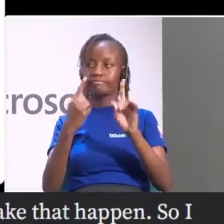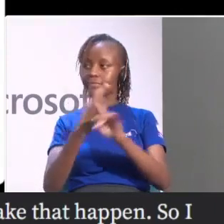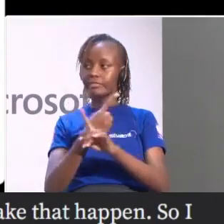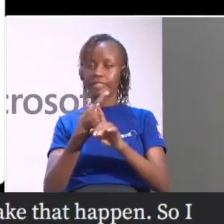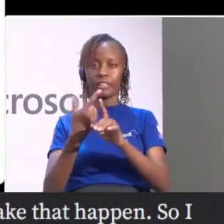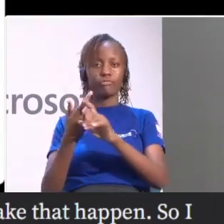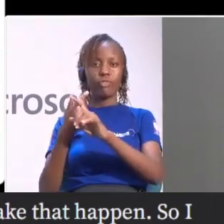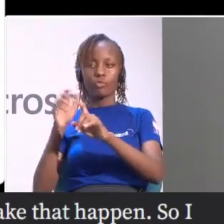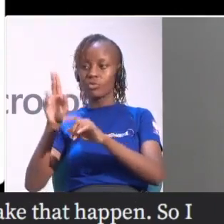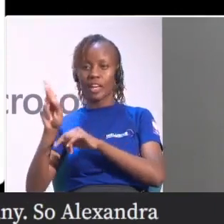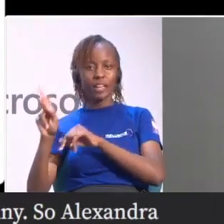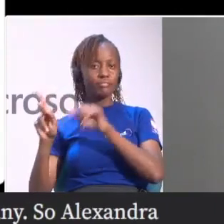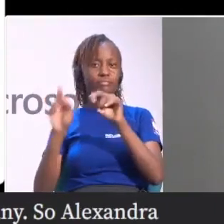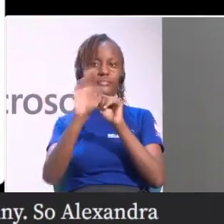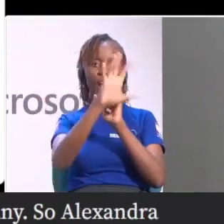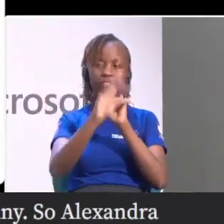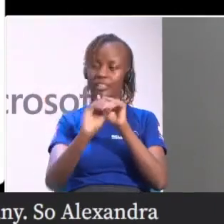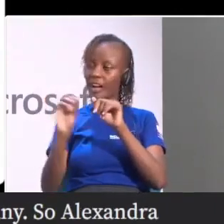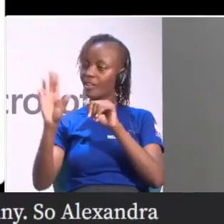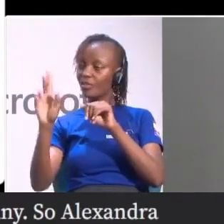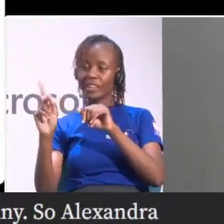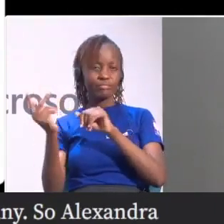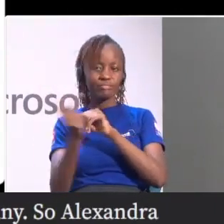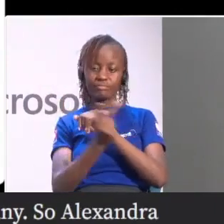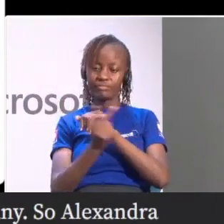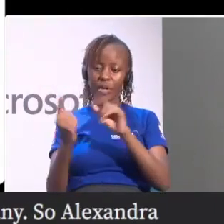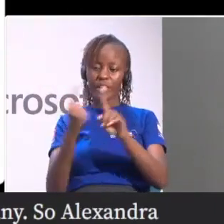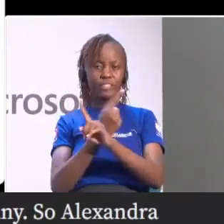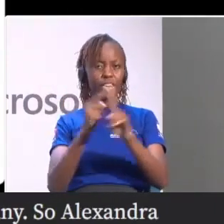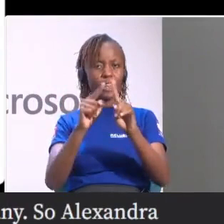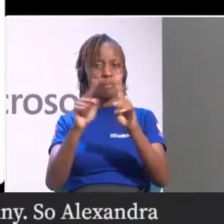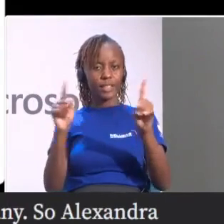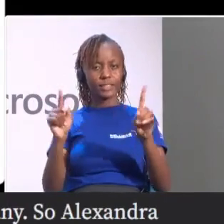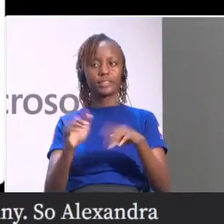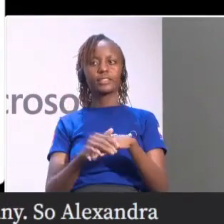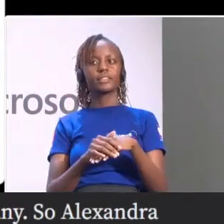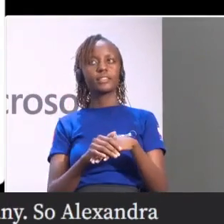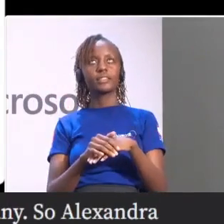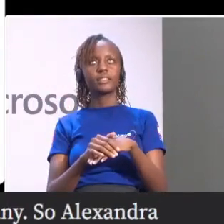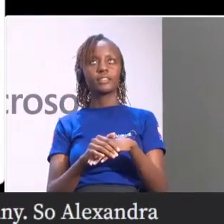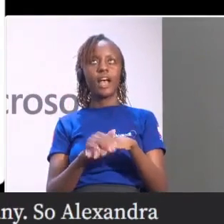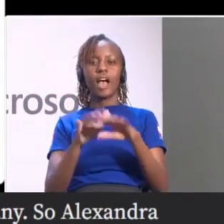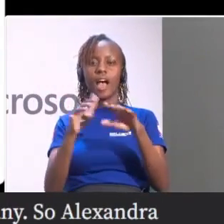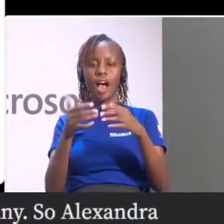UK. But what does it take to have a